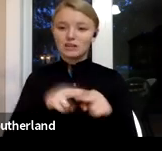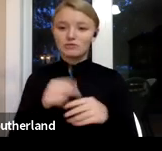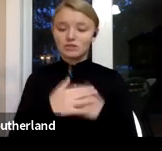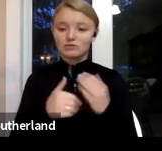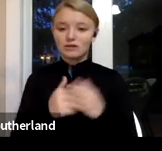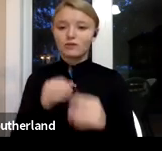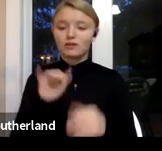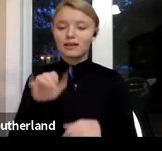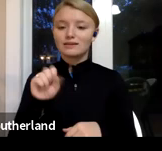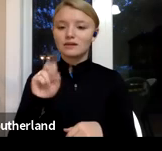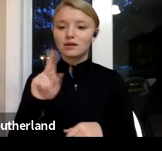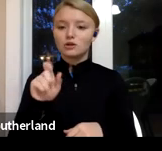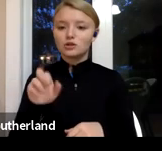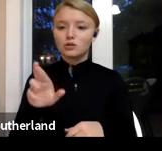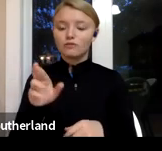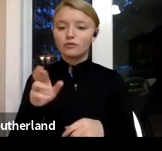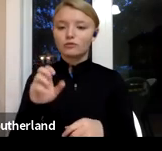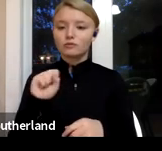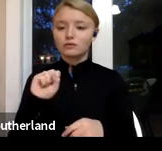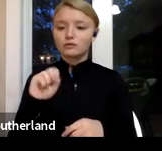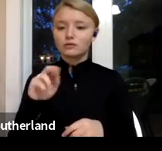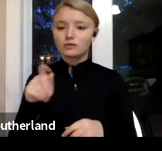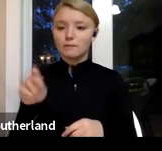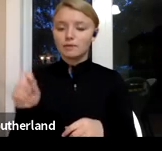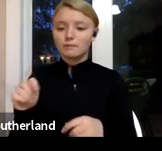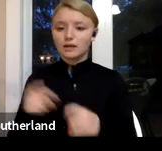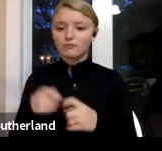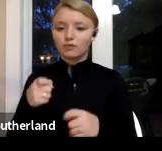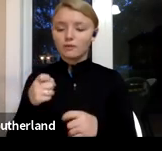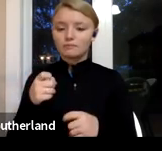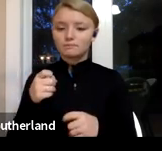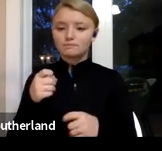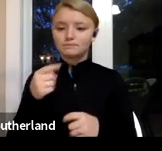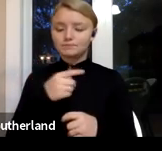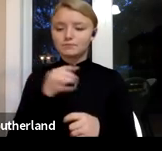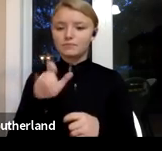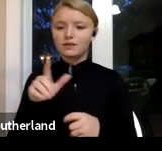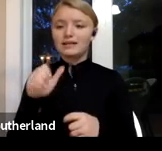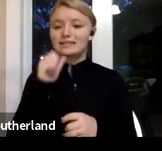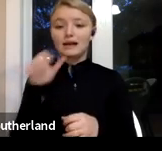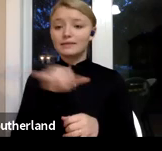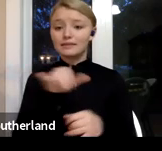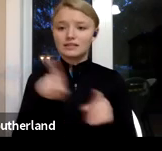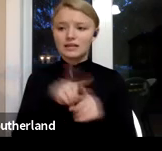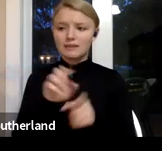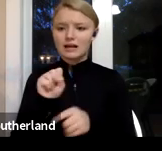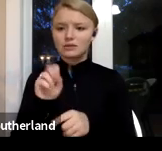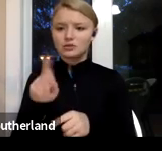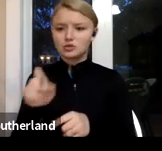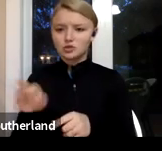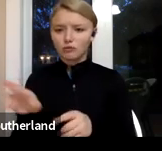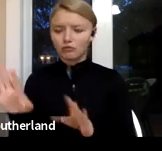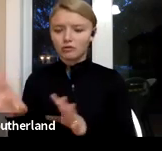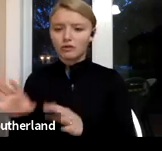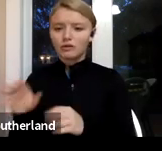from Young Living. It is not the same as a sulfa antibiotic. So don't think that if you're allergic to those antibiotics, you can't do